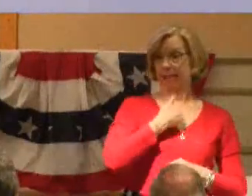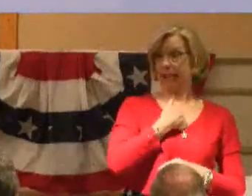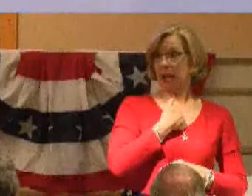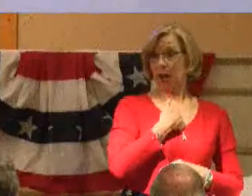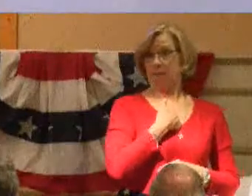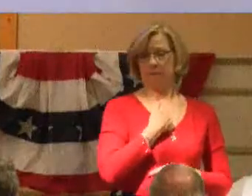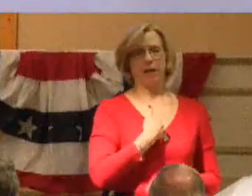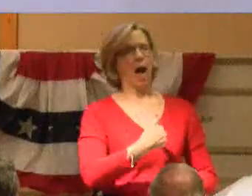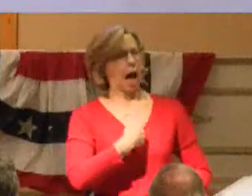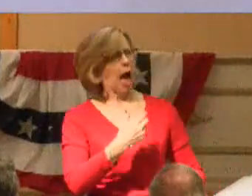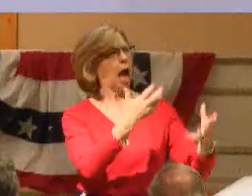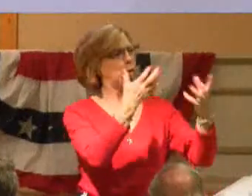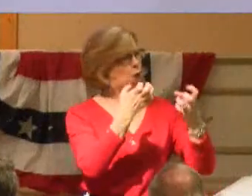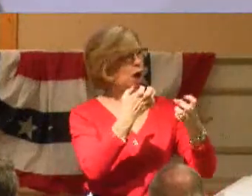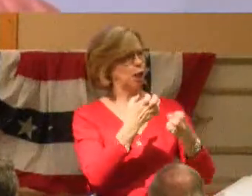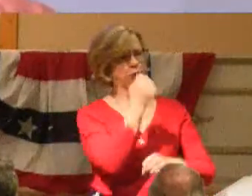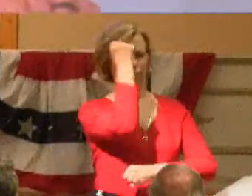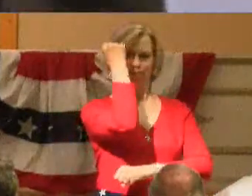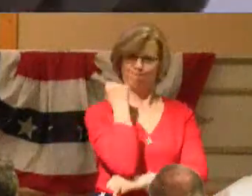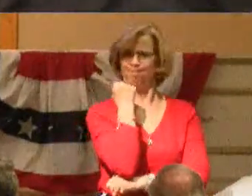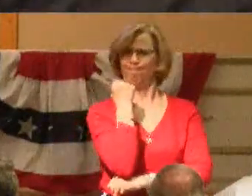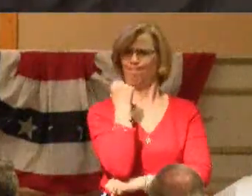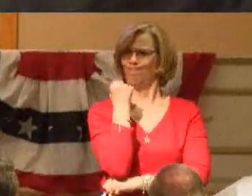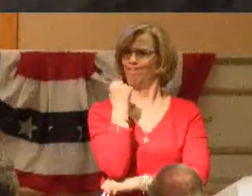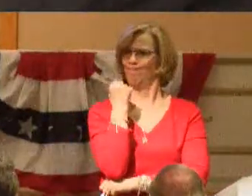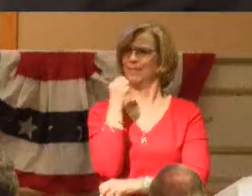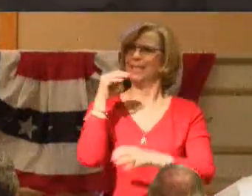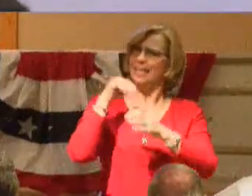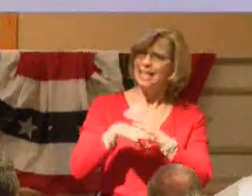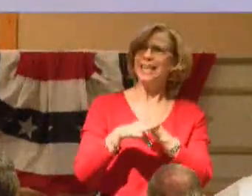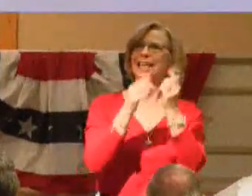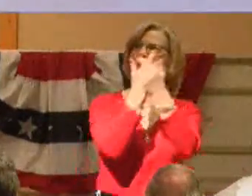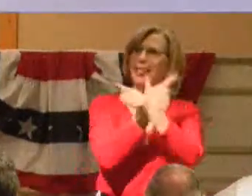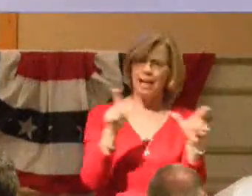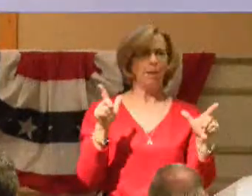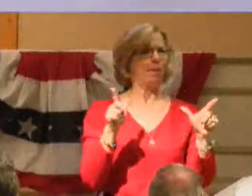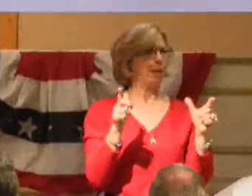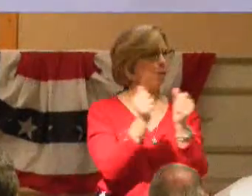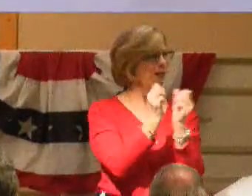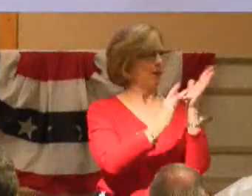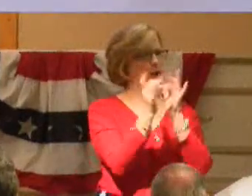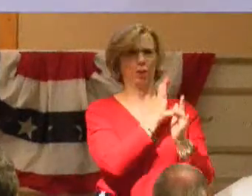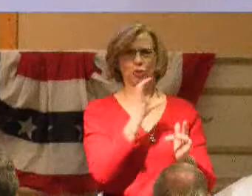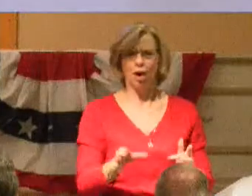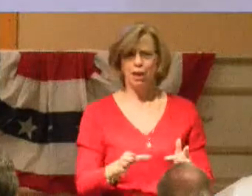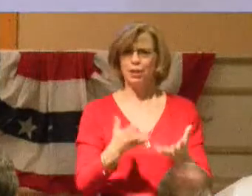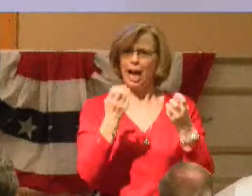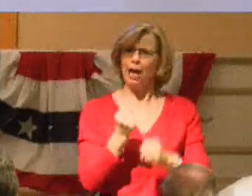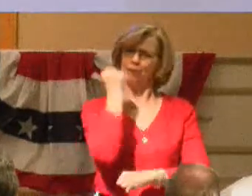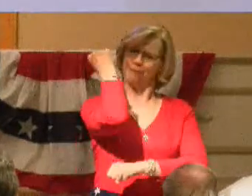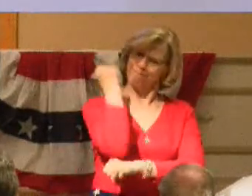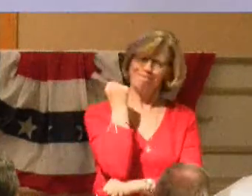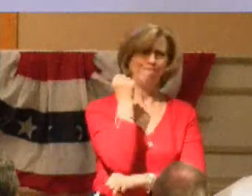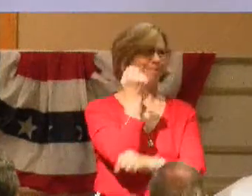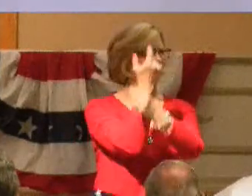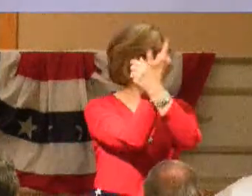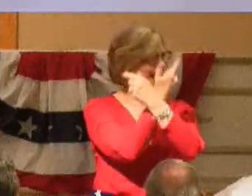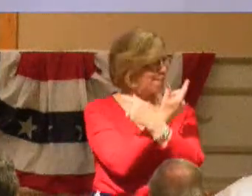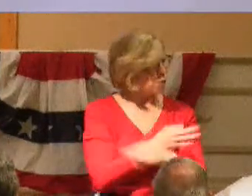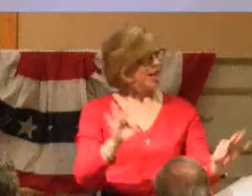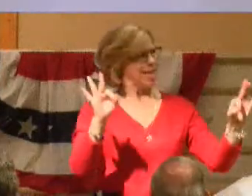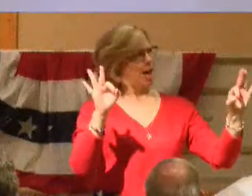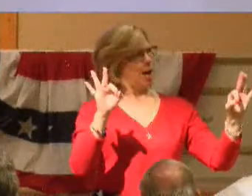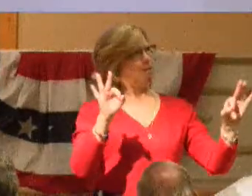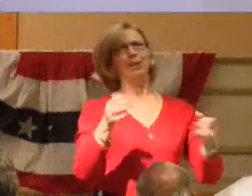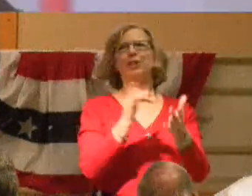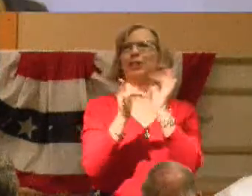am someone who wants to stand fast in the liberty. I want to stand fast in the freedom that Jesus has